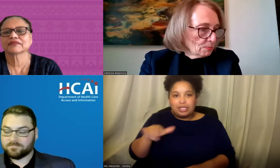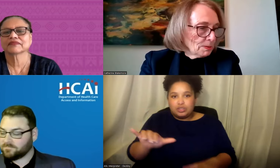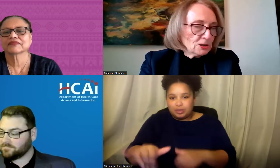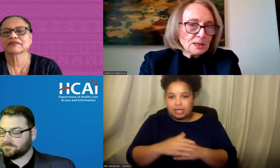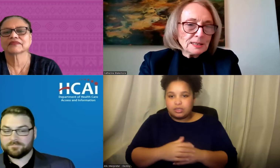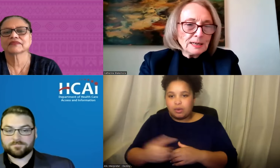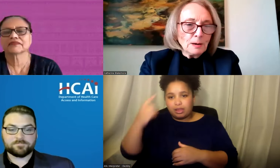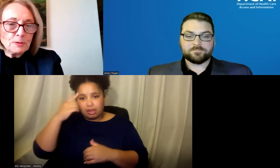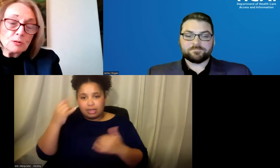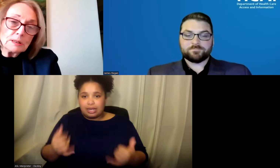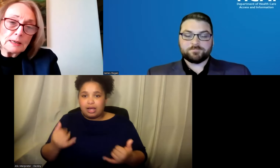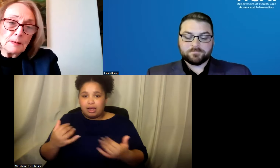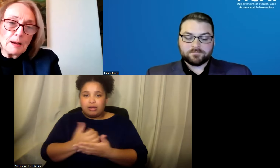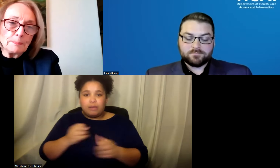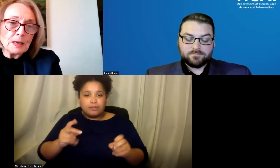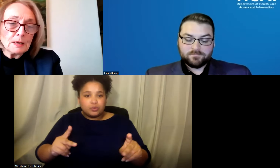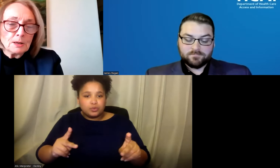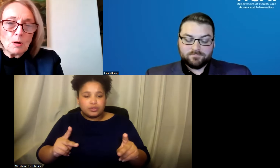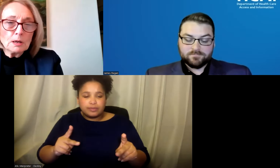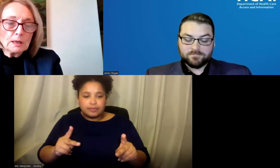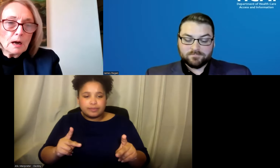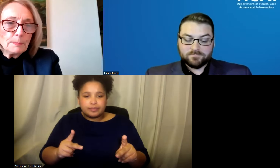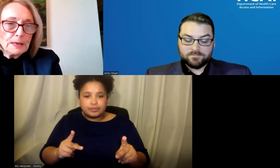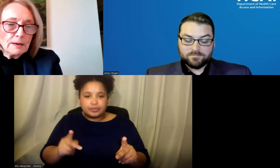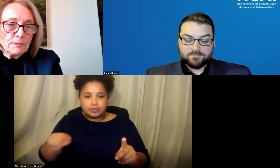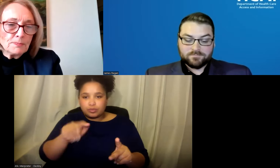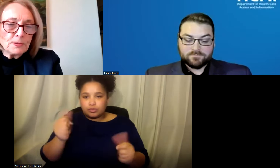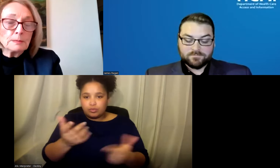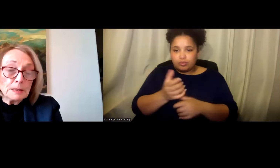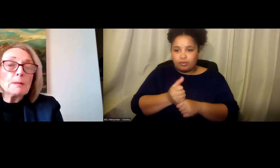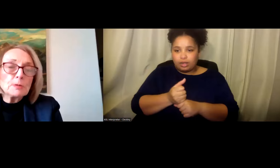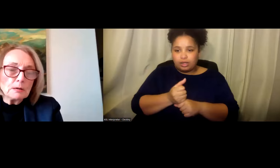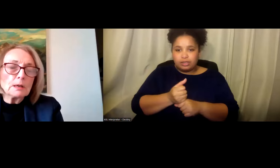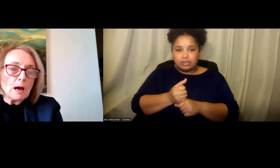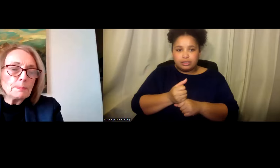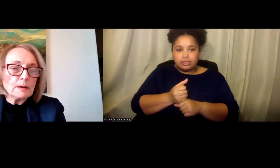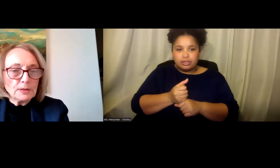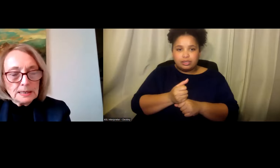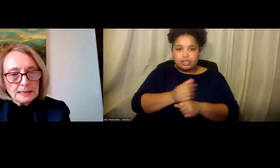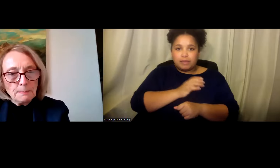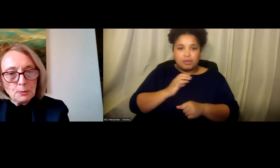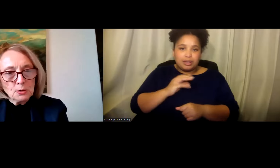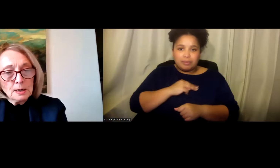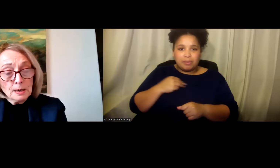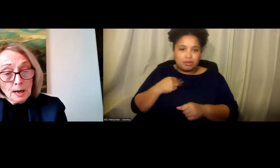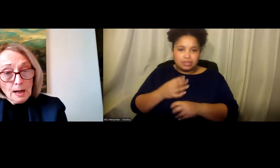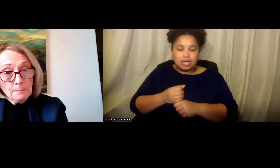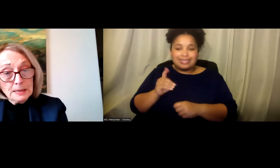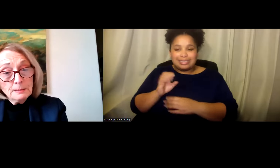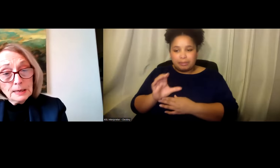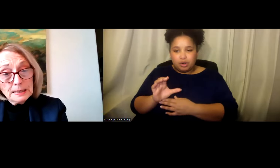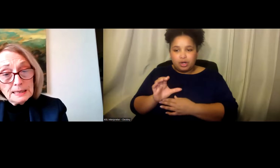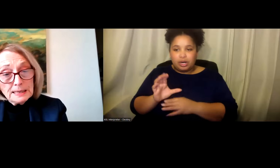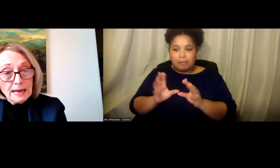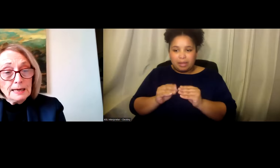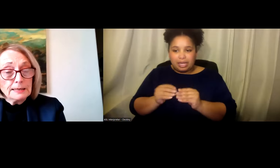I thought we might just take an opportunity to, you all got a copy of, the committee members all got a copy of the December